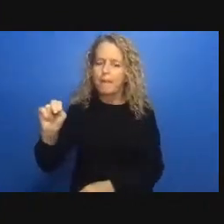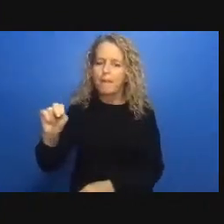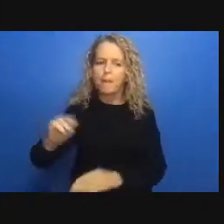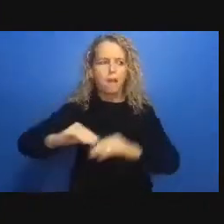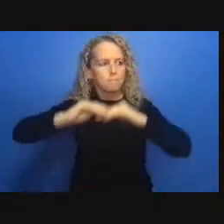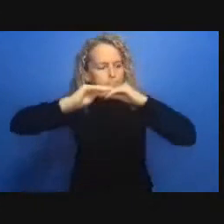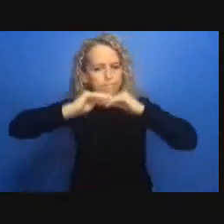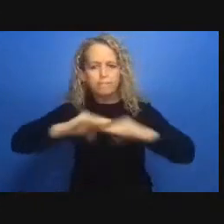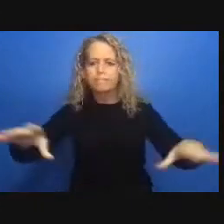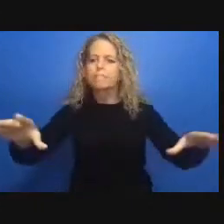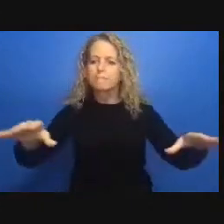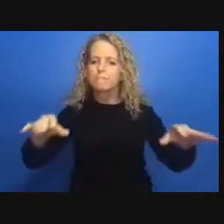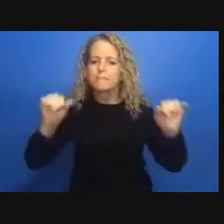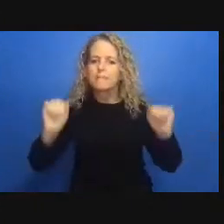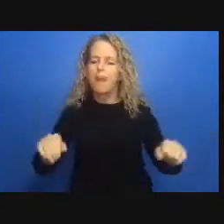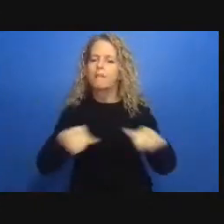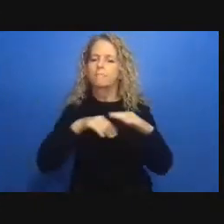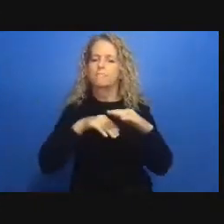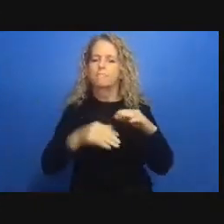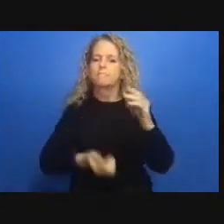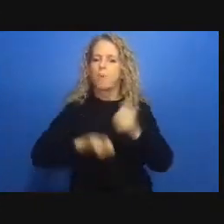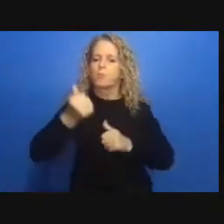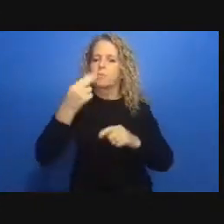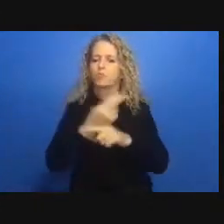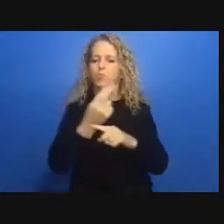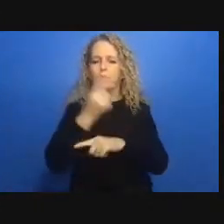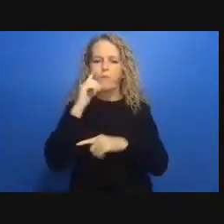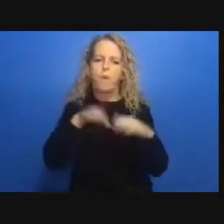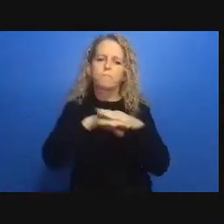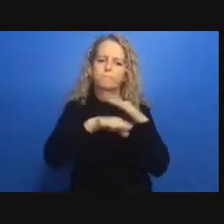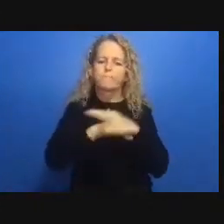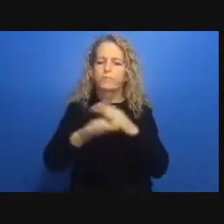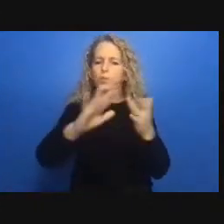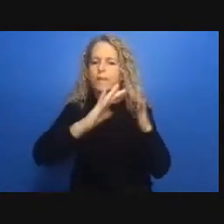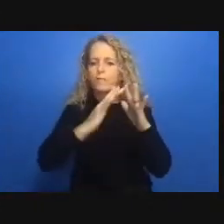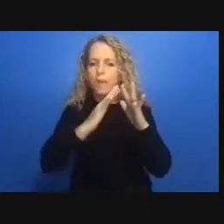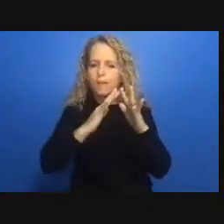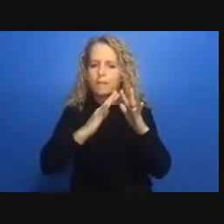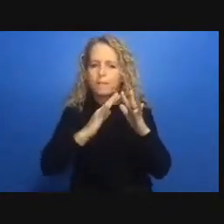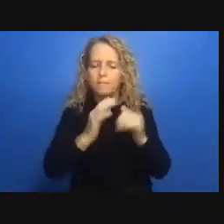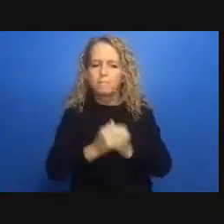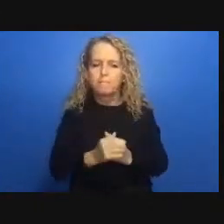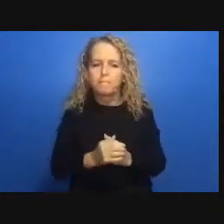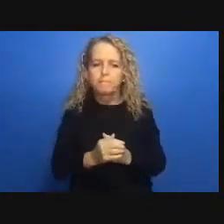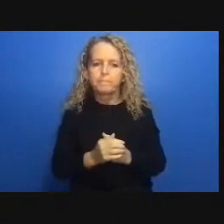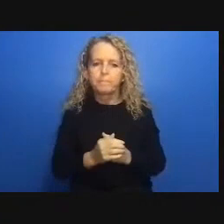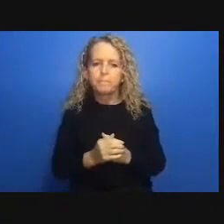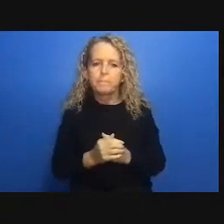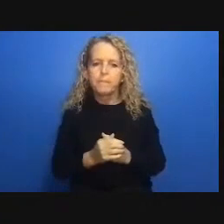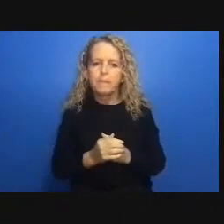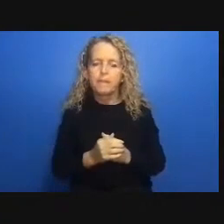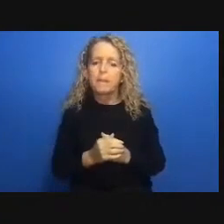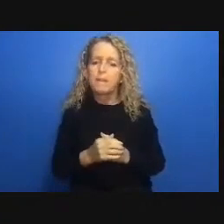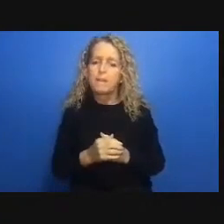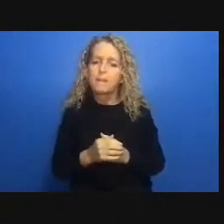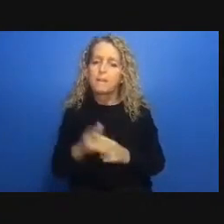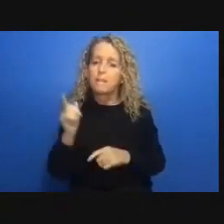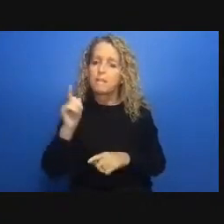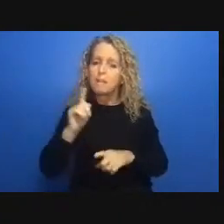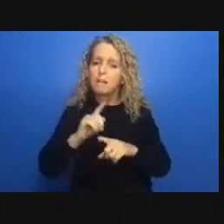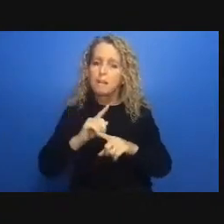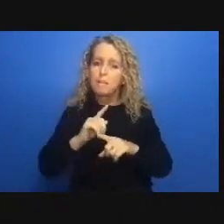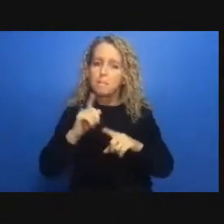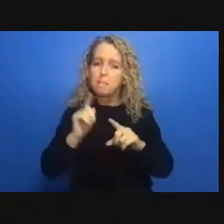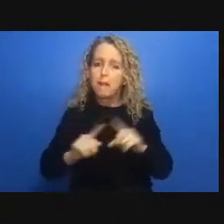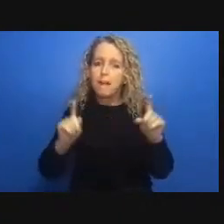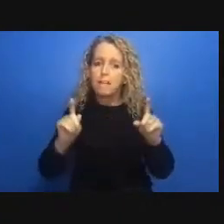But yet there's virtually nobody. I wouldn't say there's a dozen households in Nova Scotia that are crying for